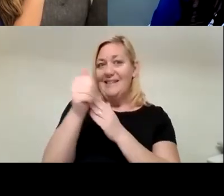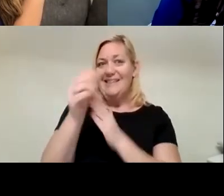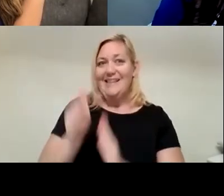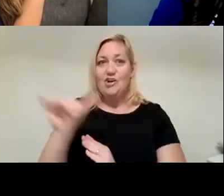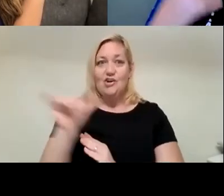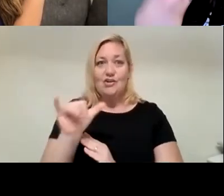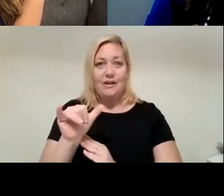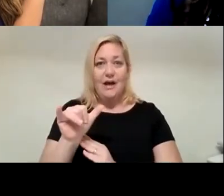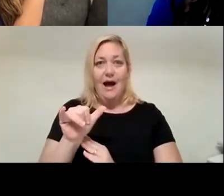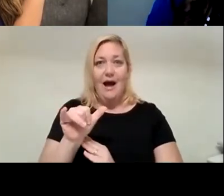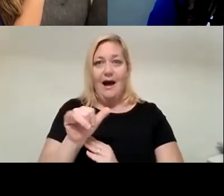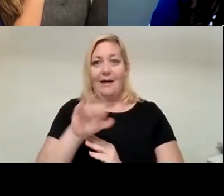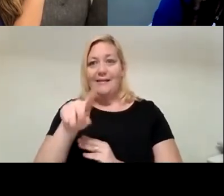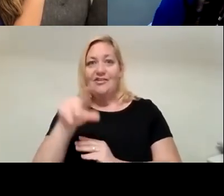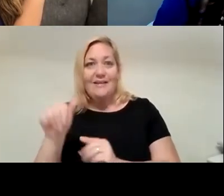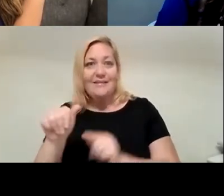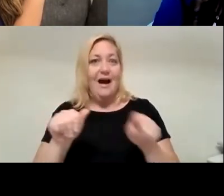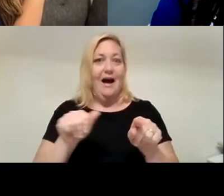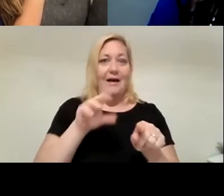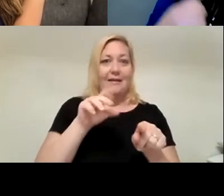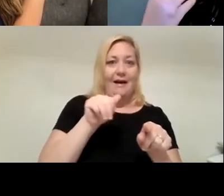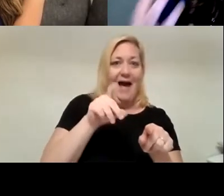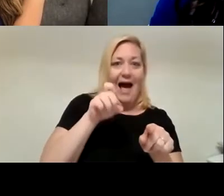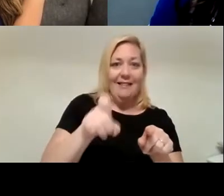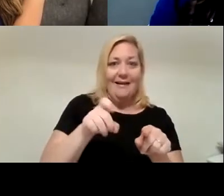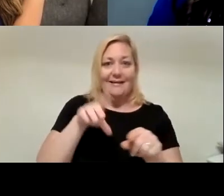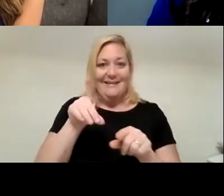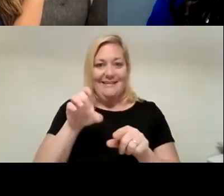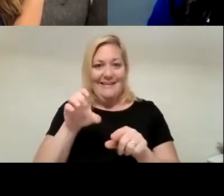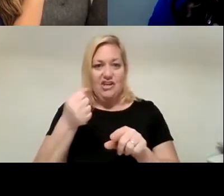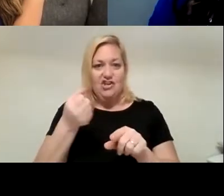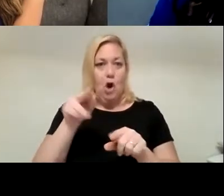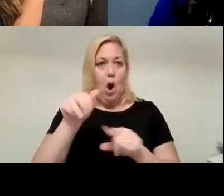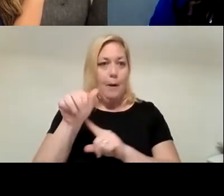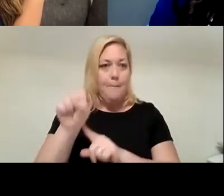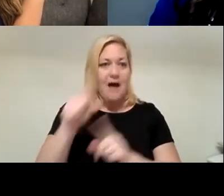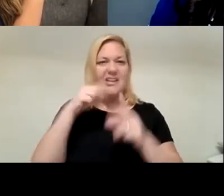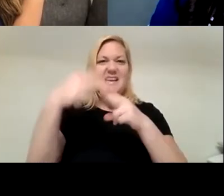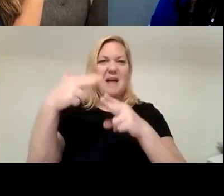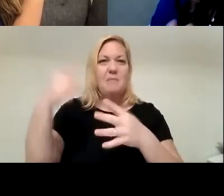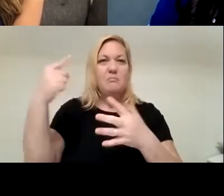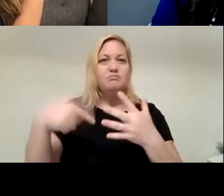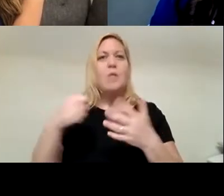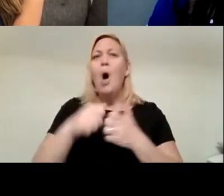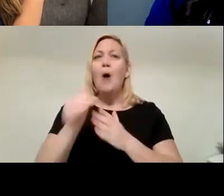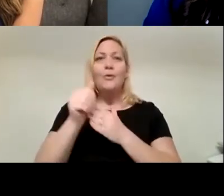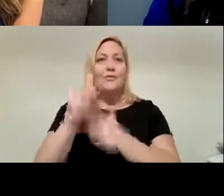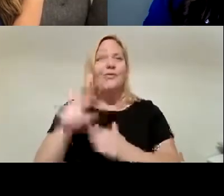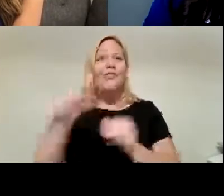the Nates, the Jessicas, the Deepa Sharmas, and all of those leaders continue to